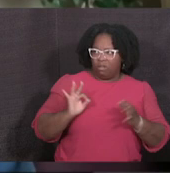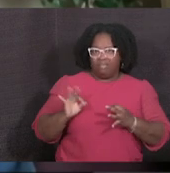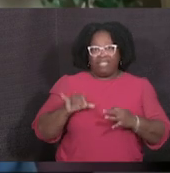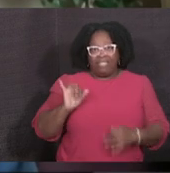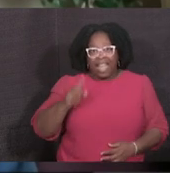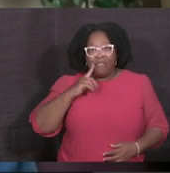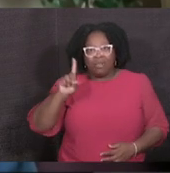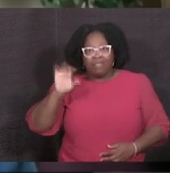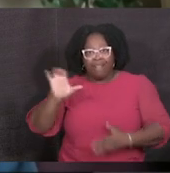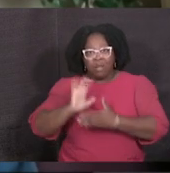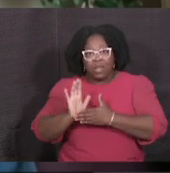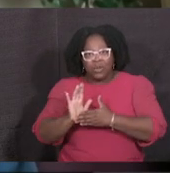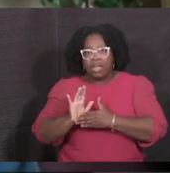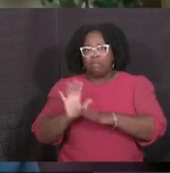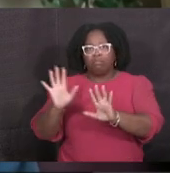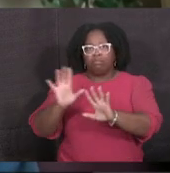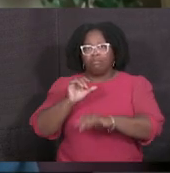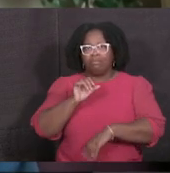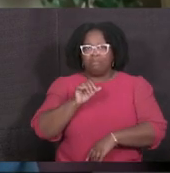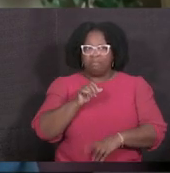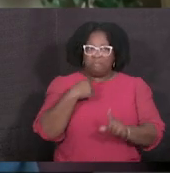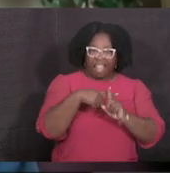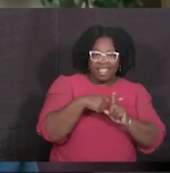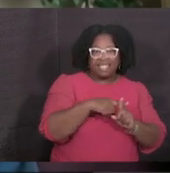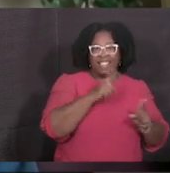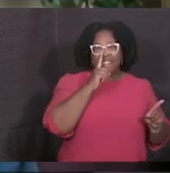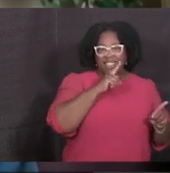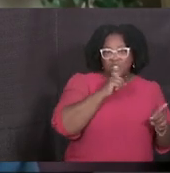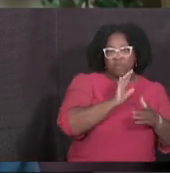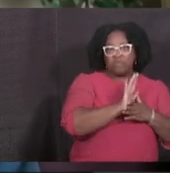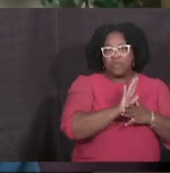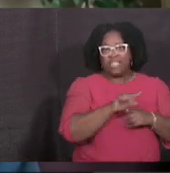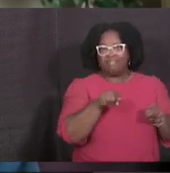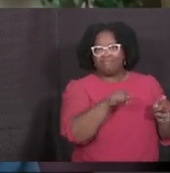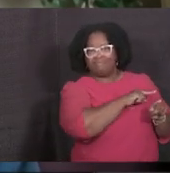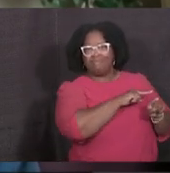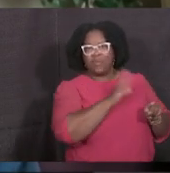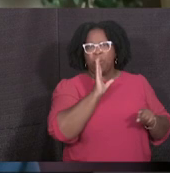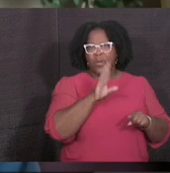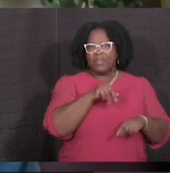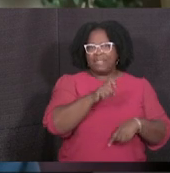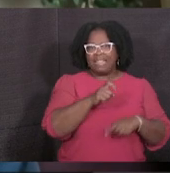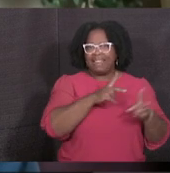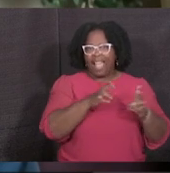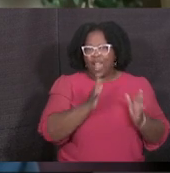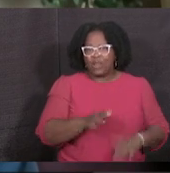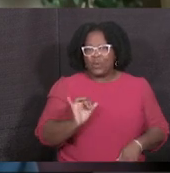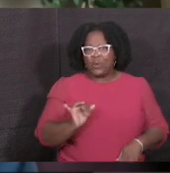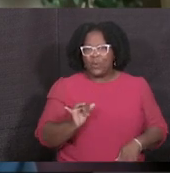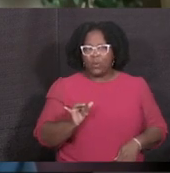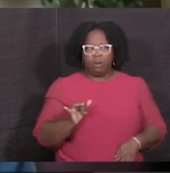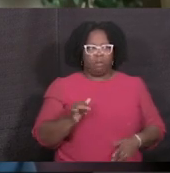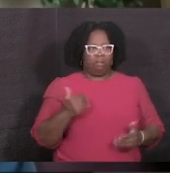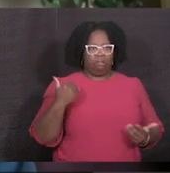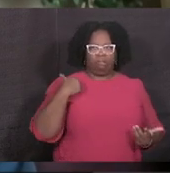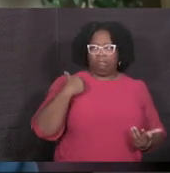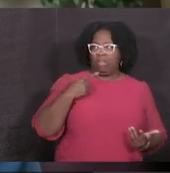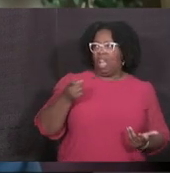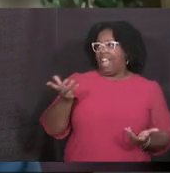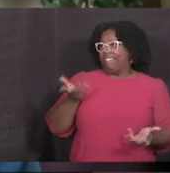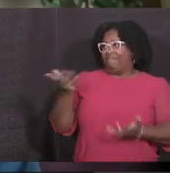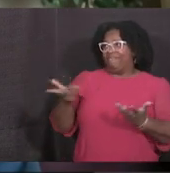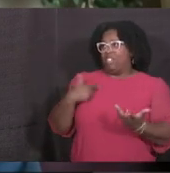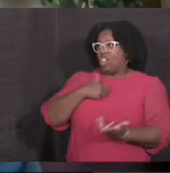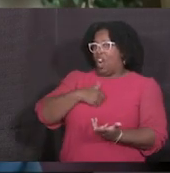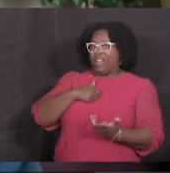alone the fiction space, and all the other places that it gets useful. And I literally say the same thing as everybody's working. I'm